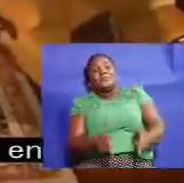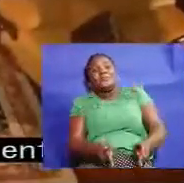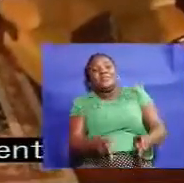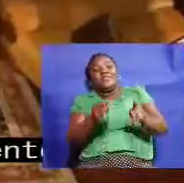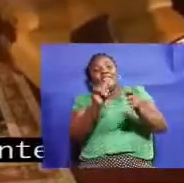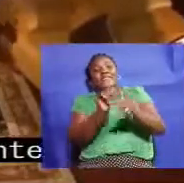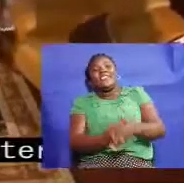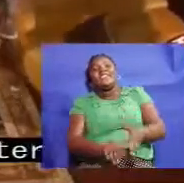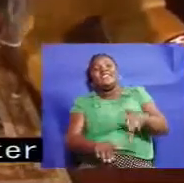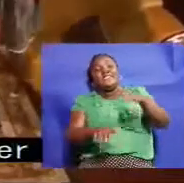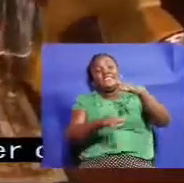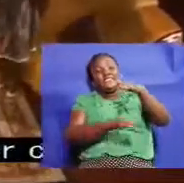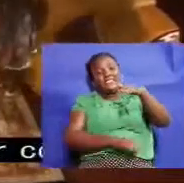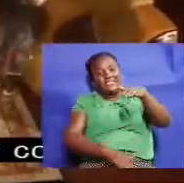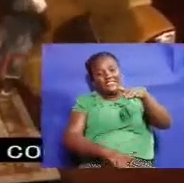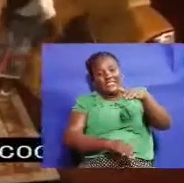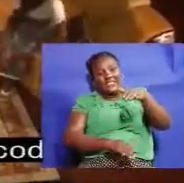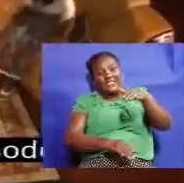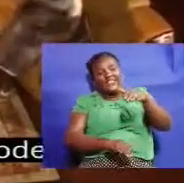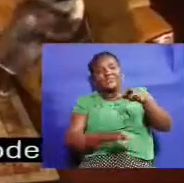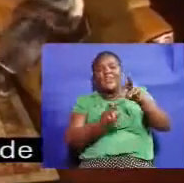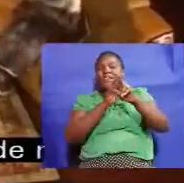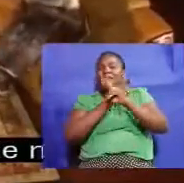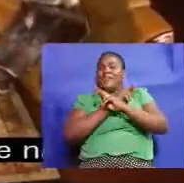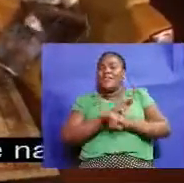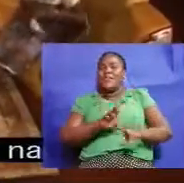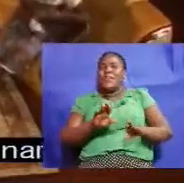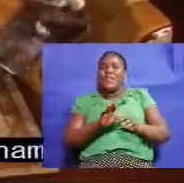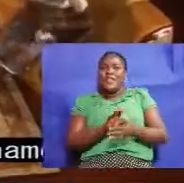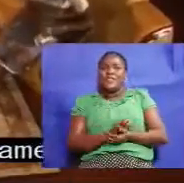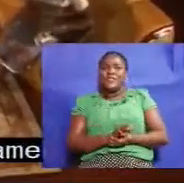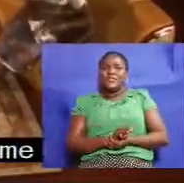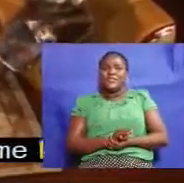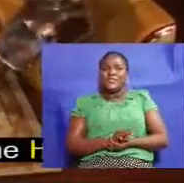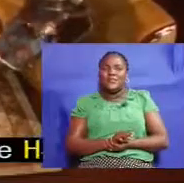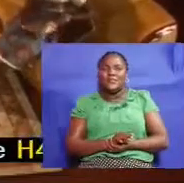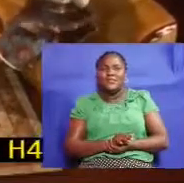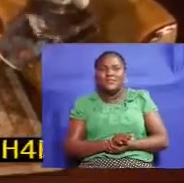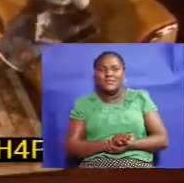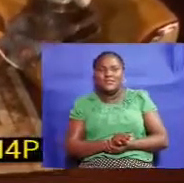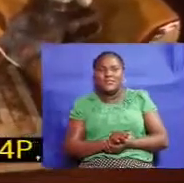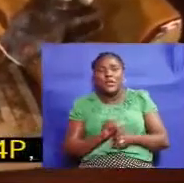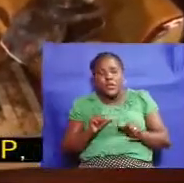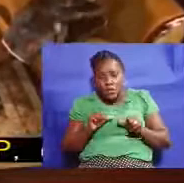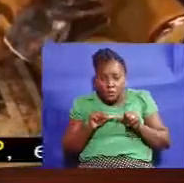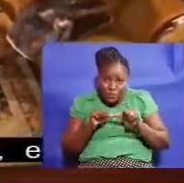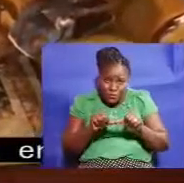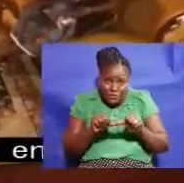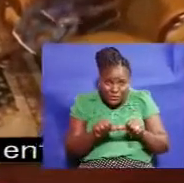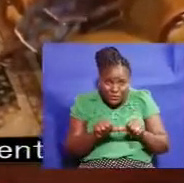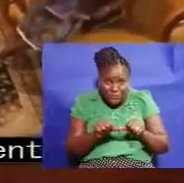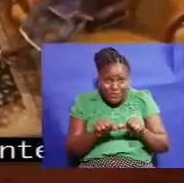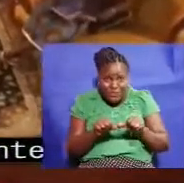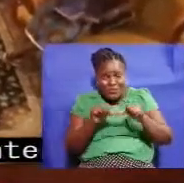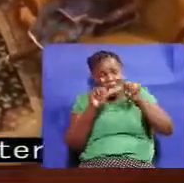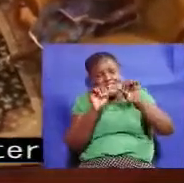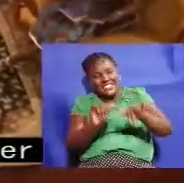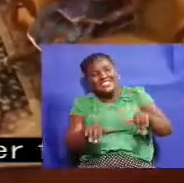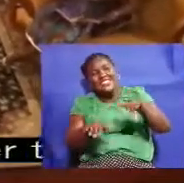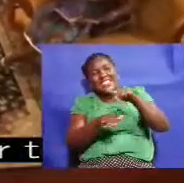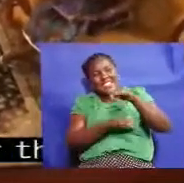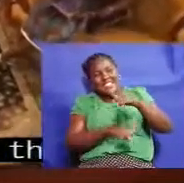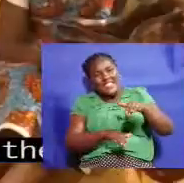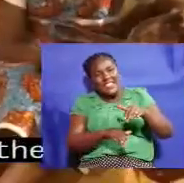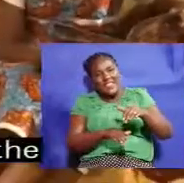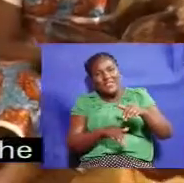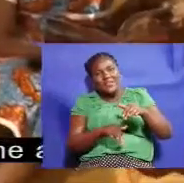down. As for me, I don't think you have made the right choice. Oh, come on, sis. Yo. Look, I'm sure everything will be well. Everything